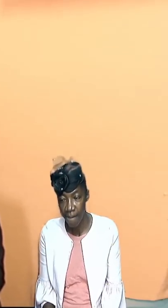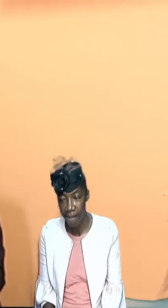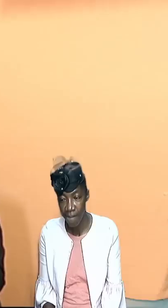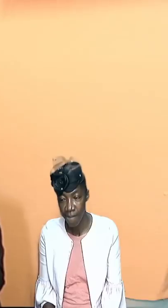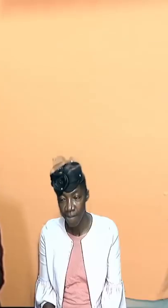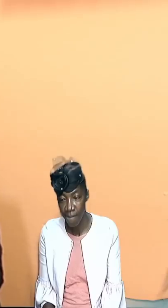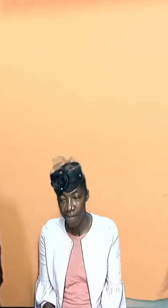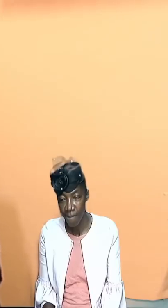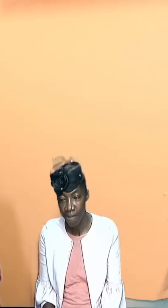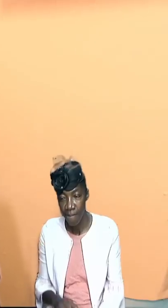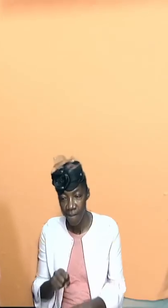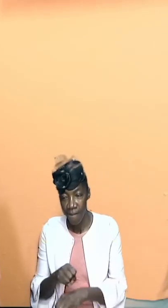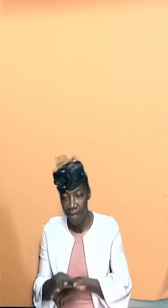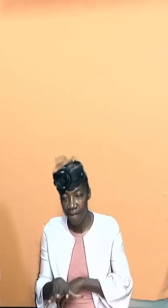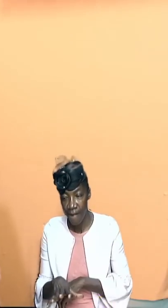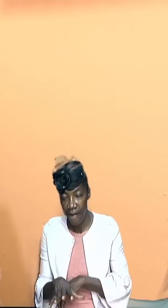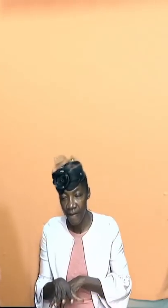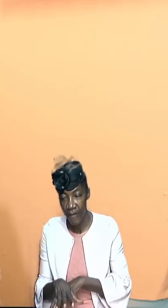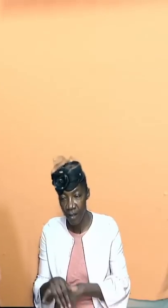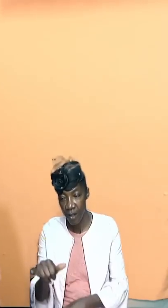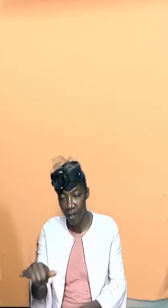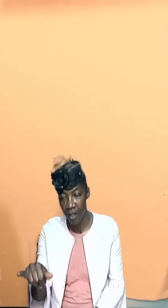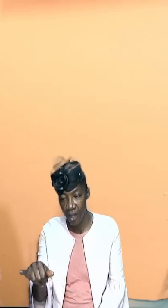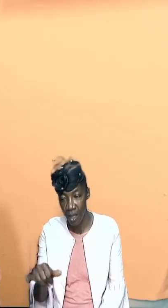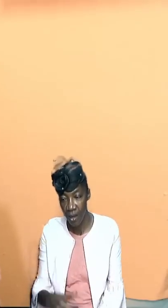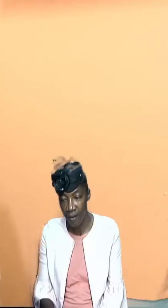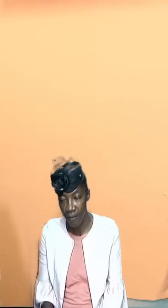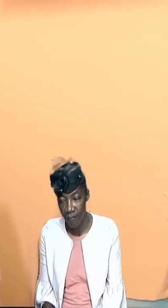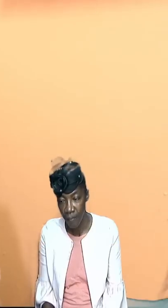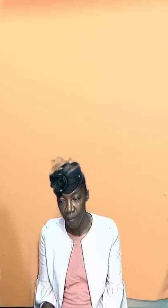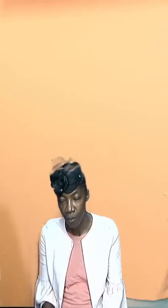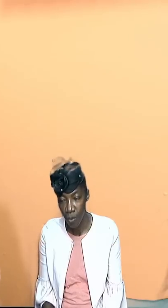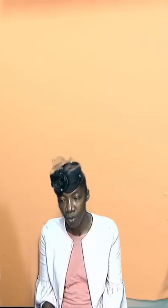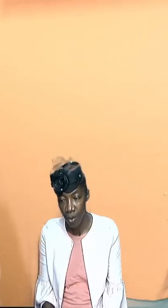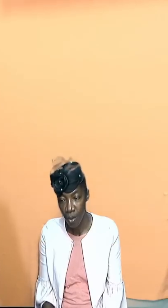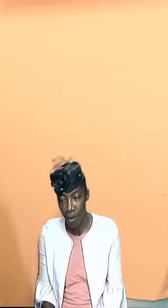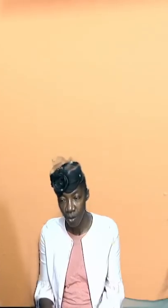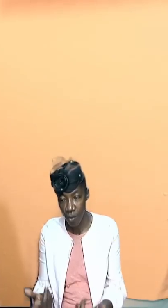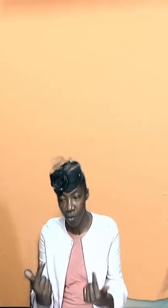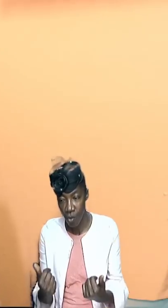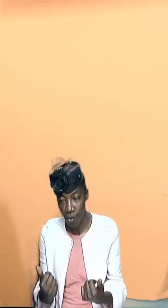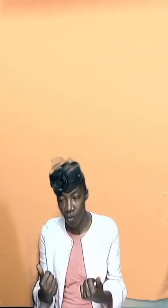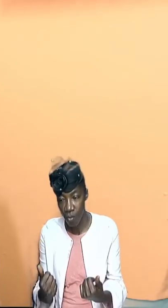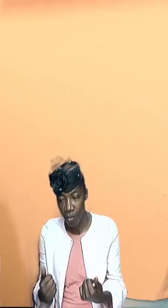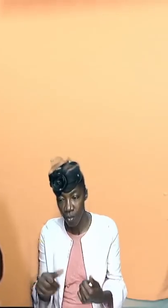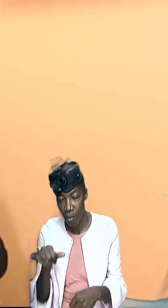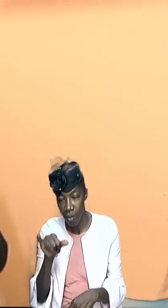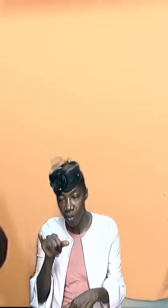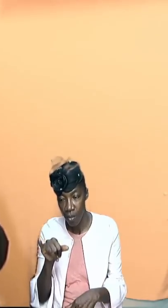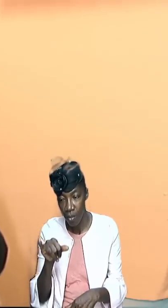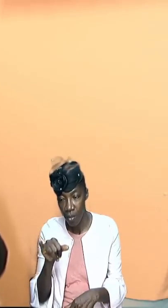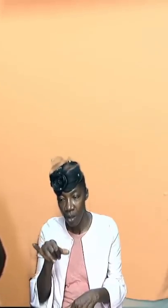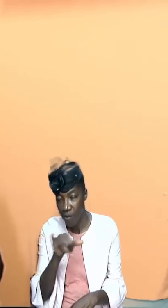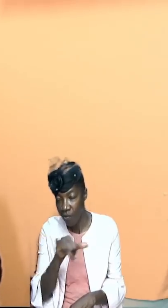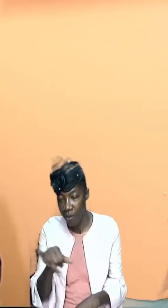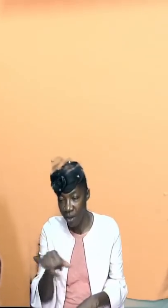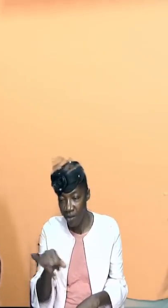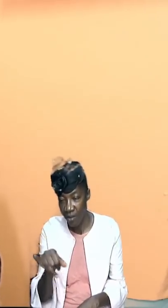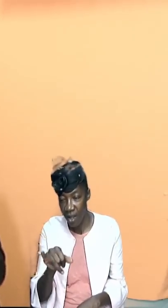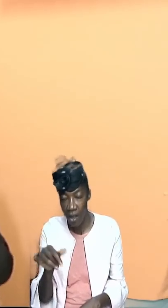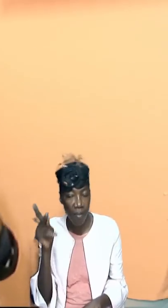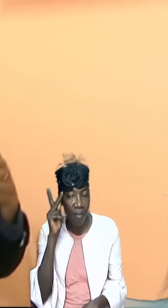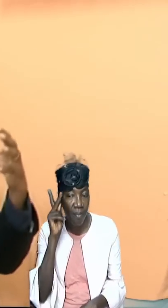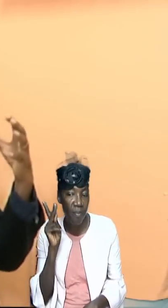is sent to that offspring to come. That offspring from the same